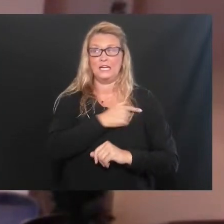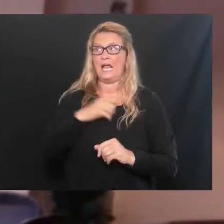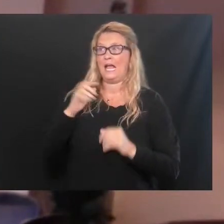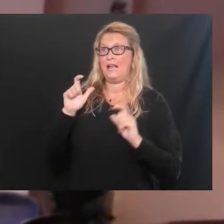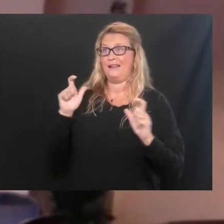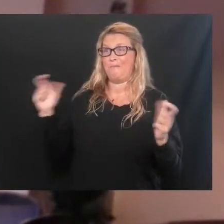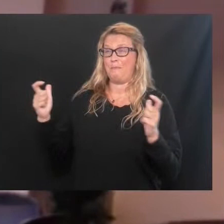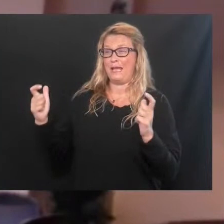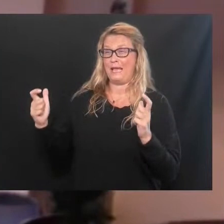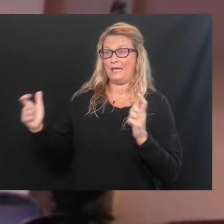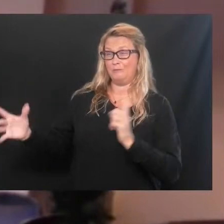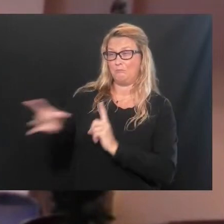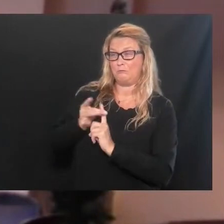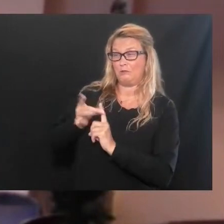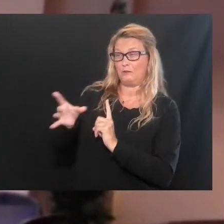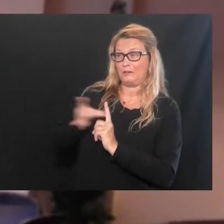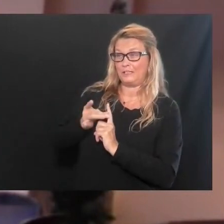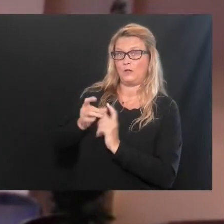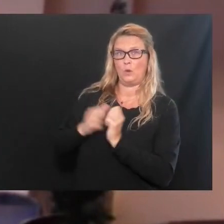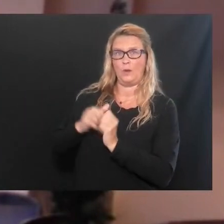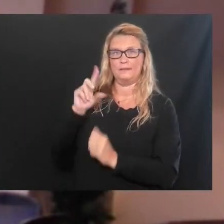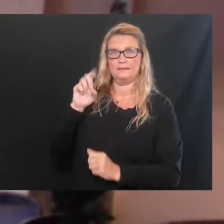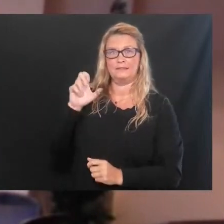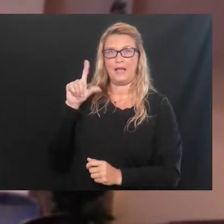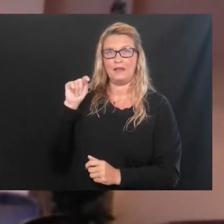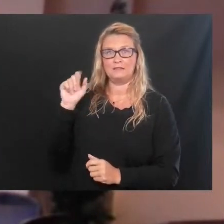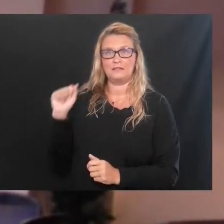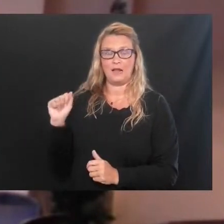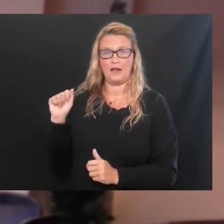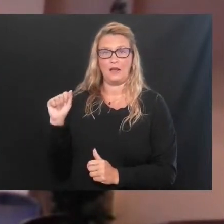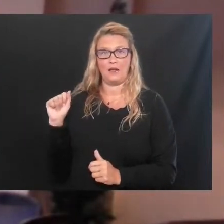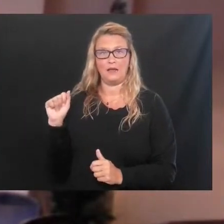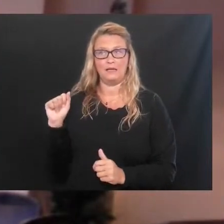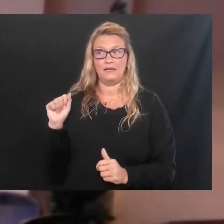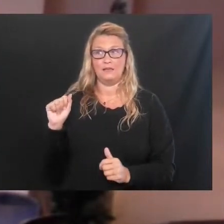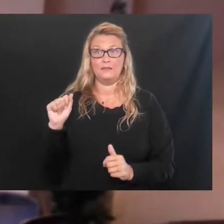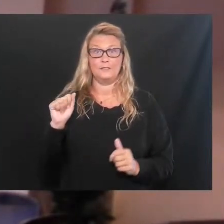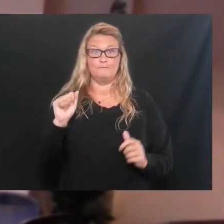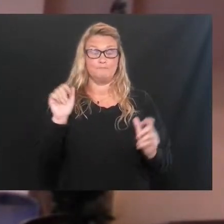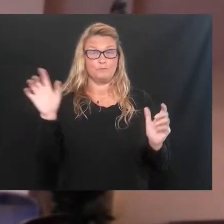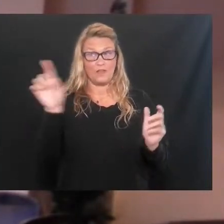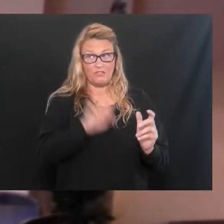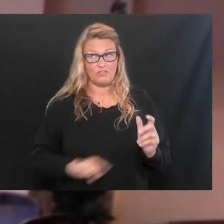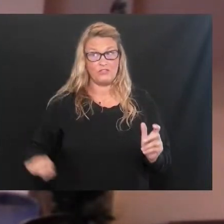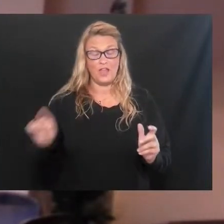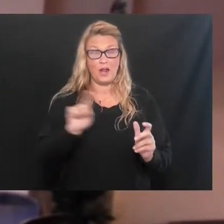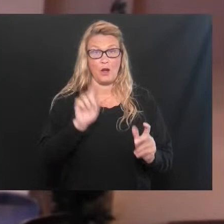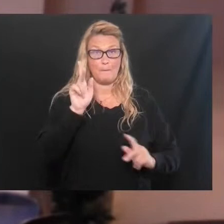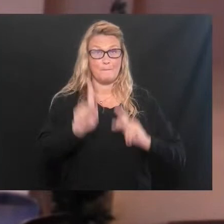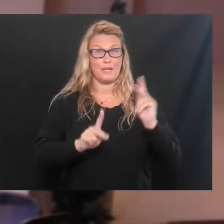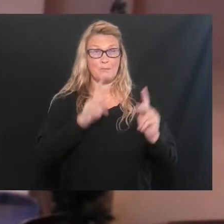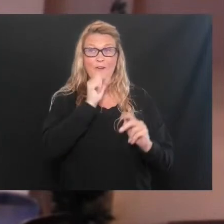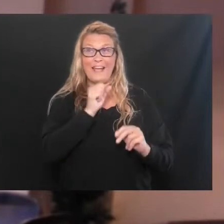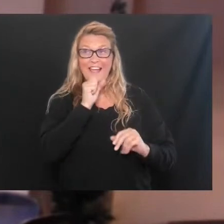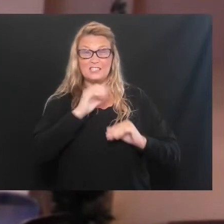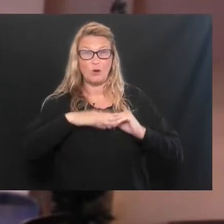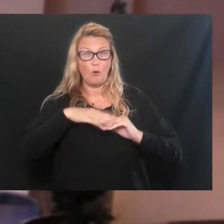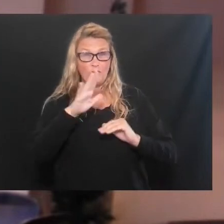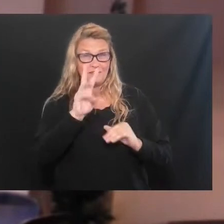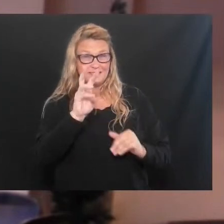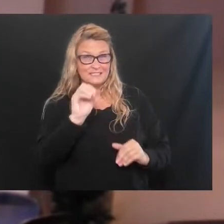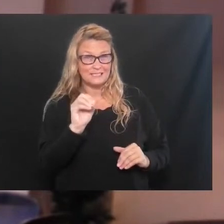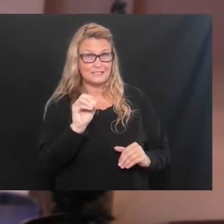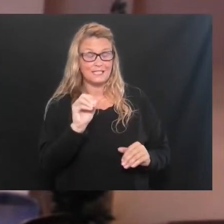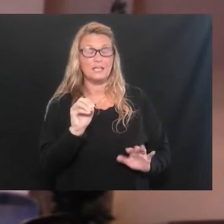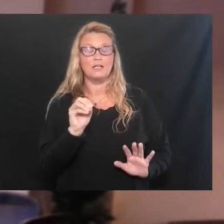loss of potency over many months in their most vulnerable people, they're people over 60 years old, that